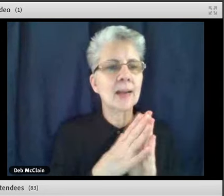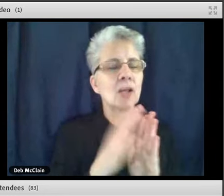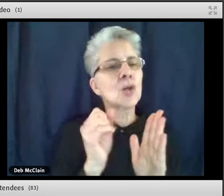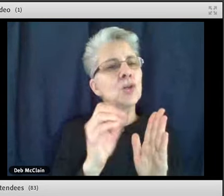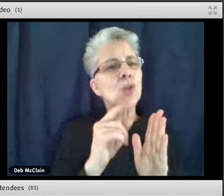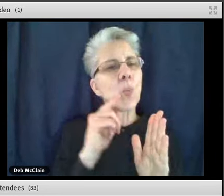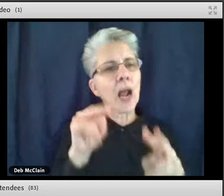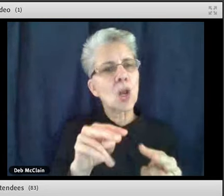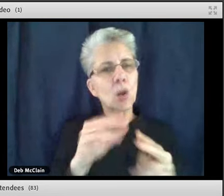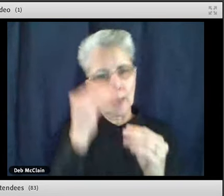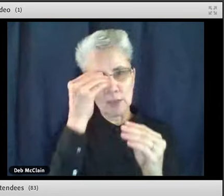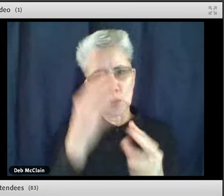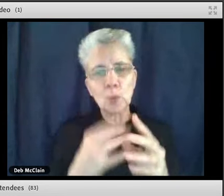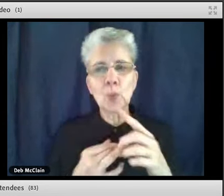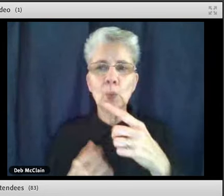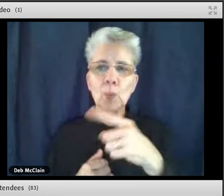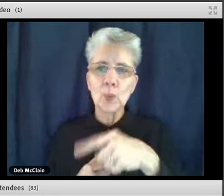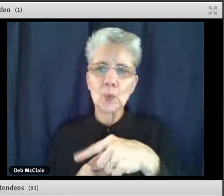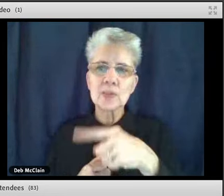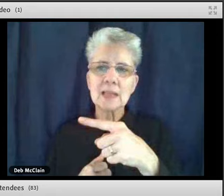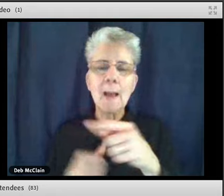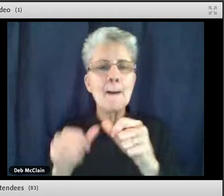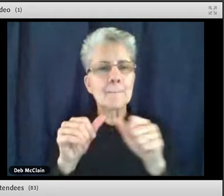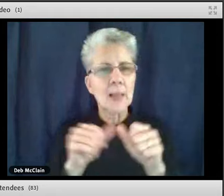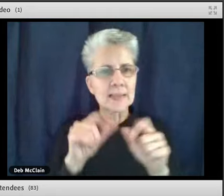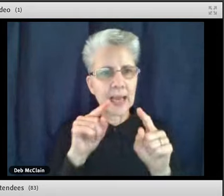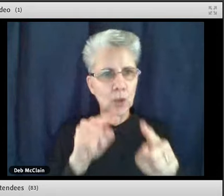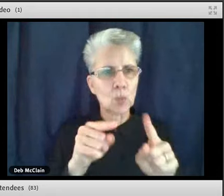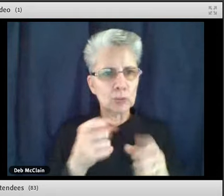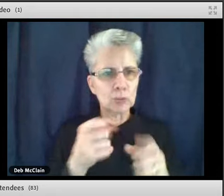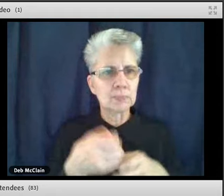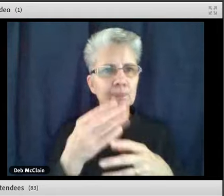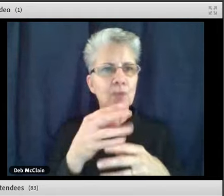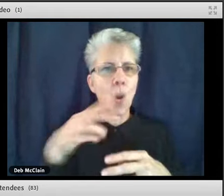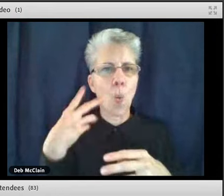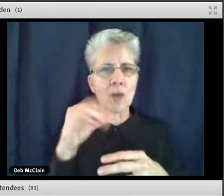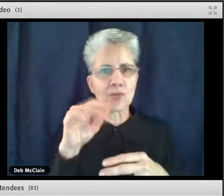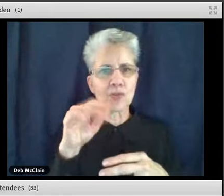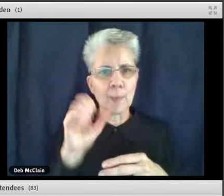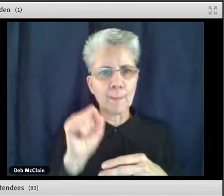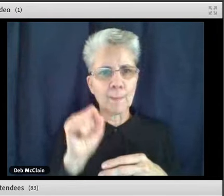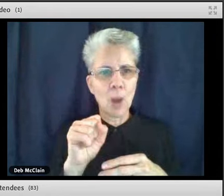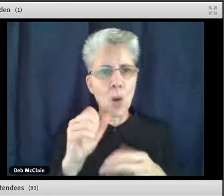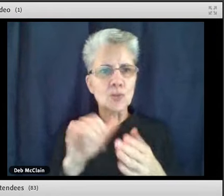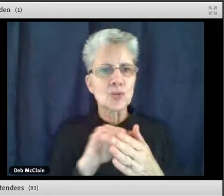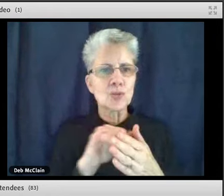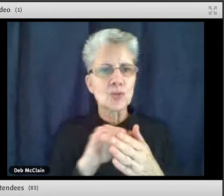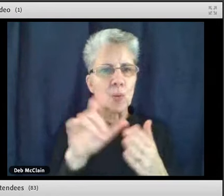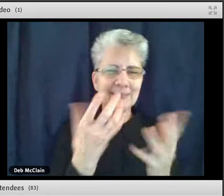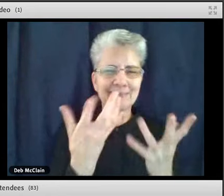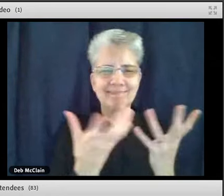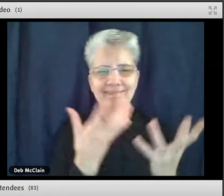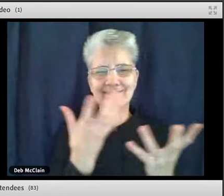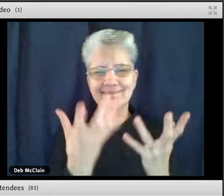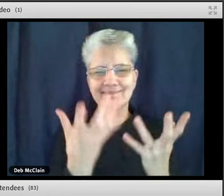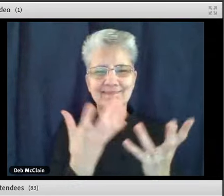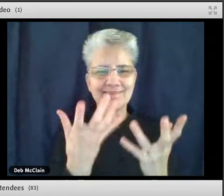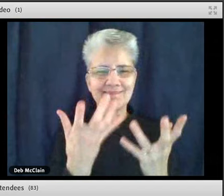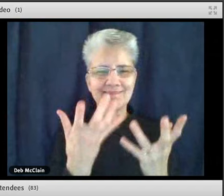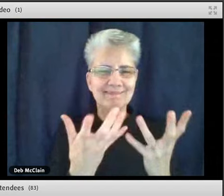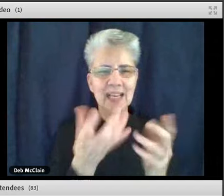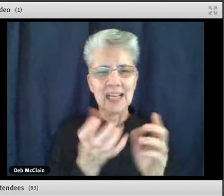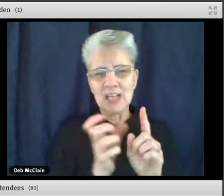intake. Okay, really quickly, I want to talk about strategies for checking websites other than what we just talked about. There's a couple of sources where